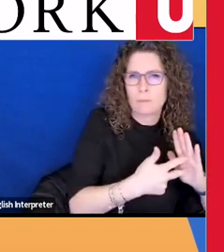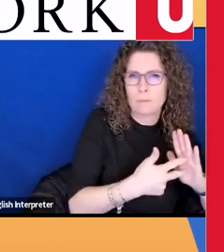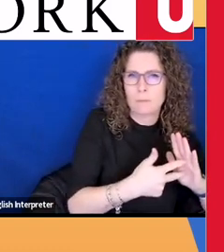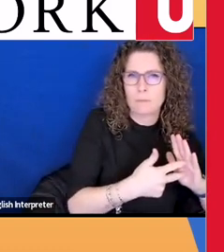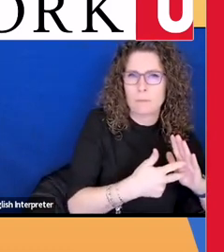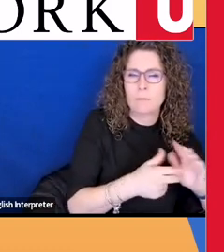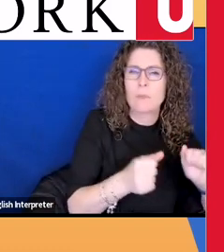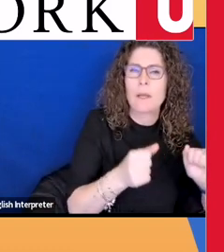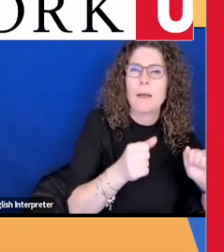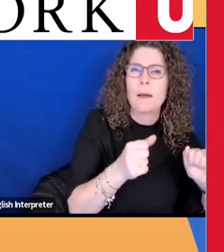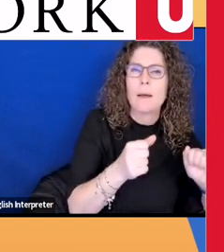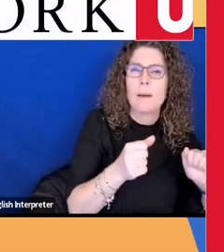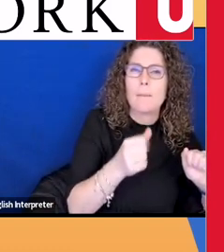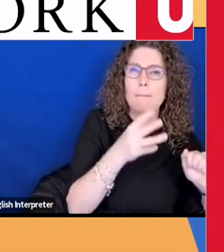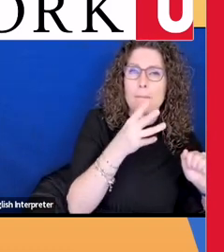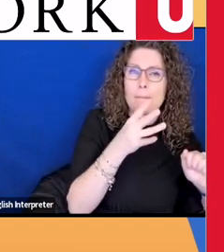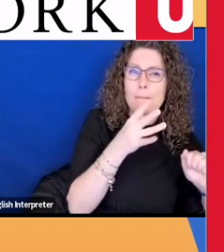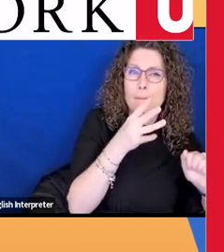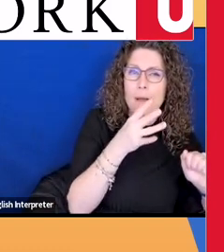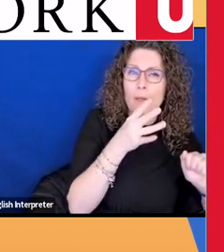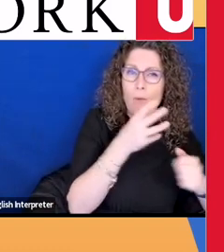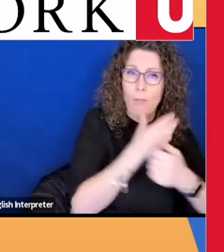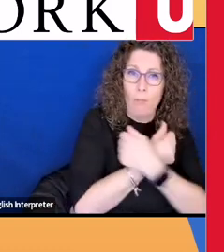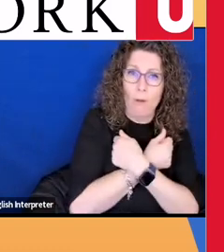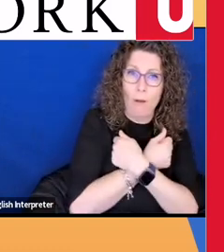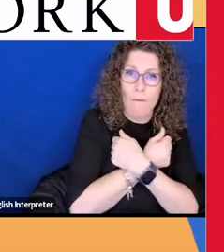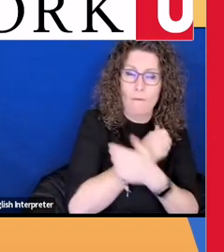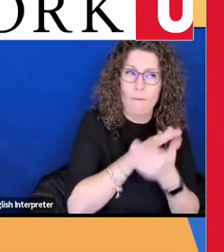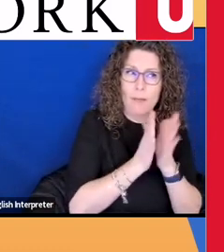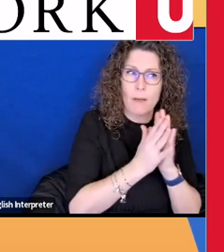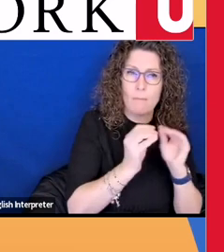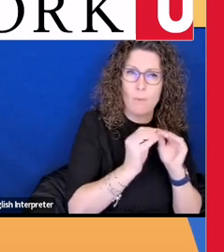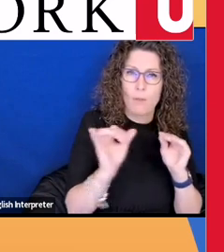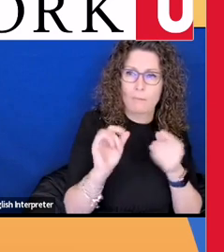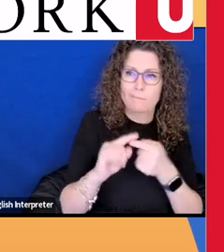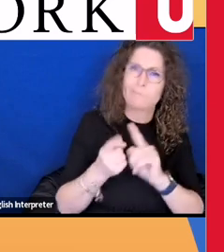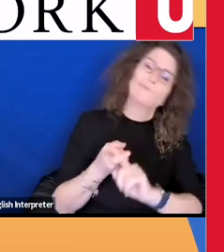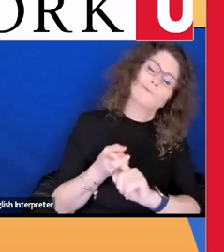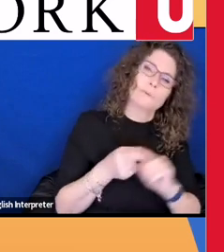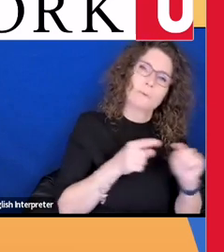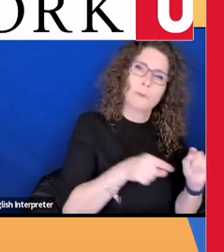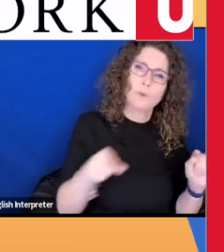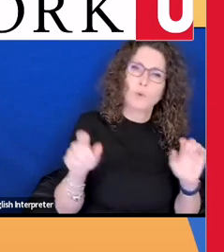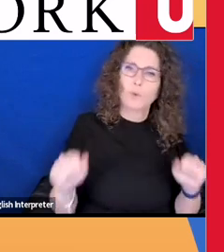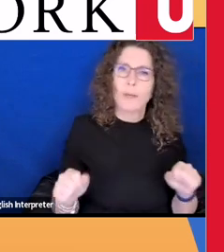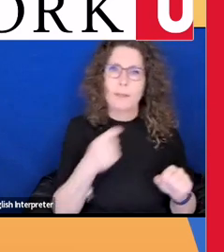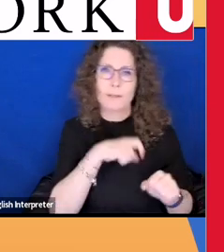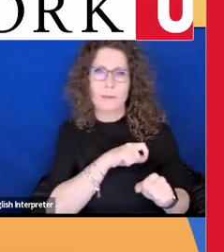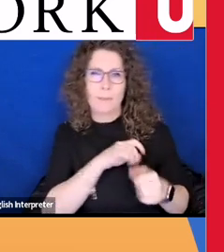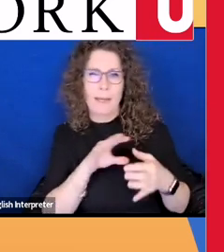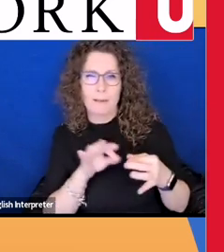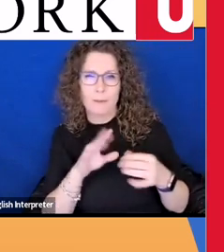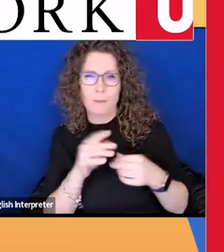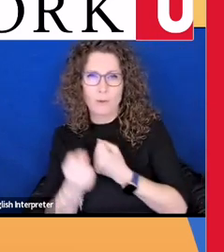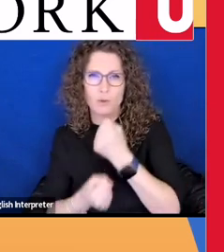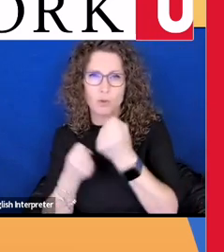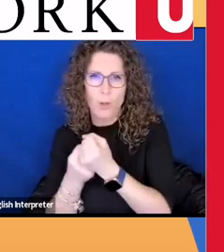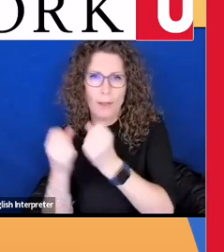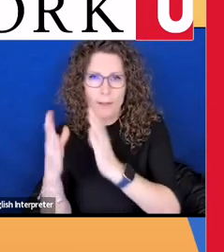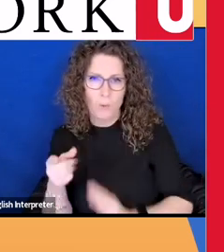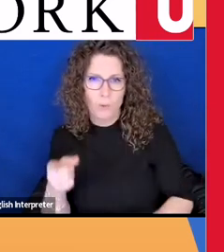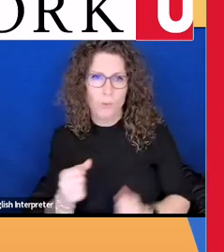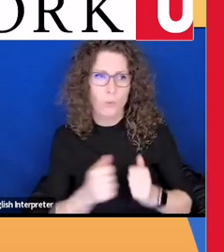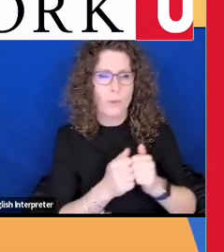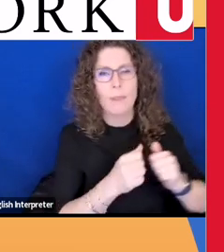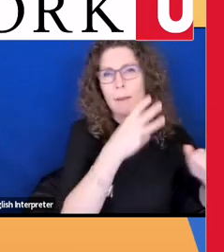maternal love, she tried to reassure me that men could be solidarios with women. I